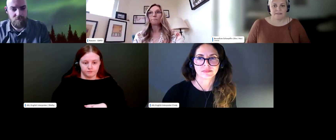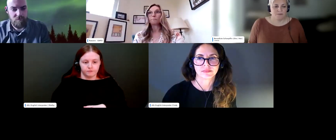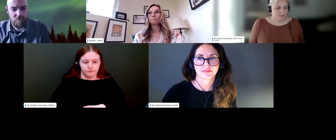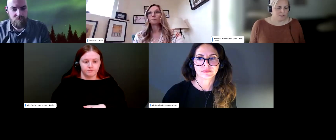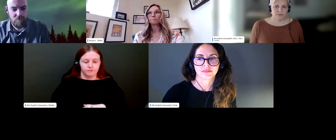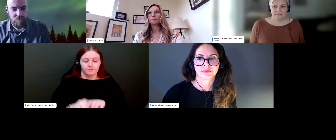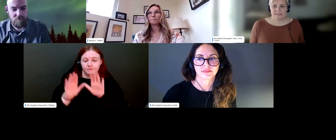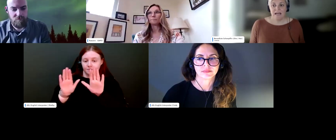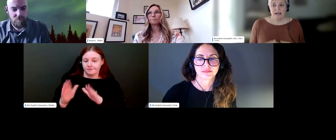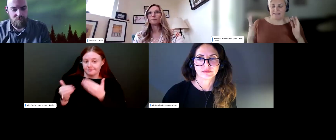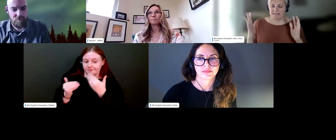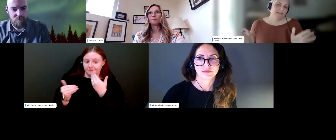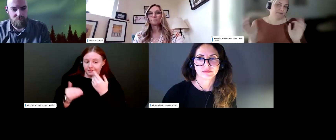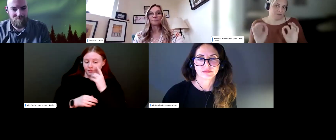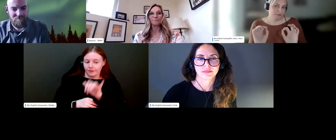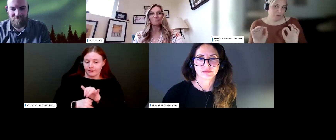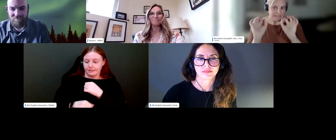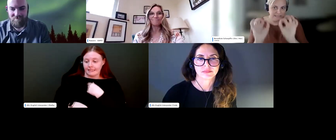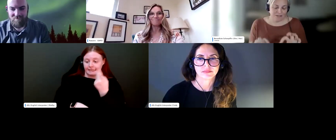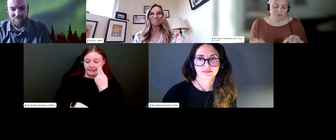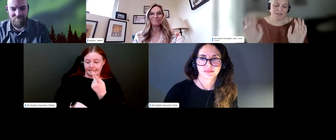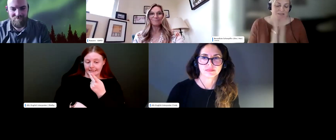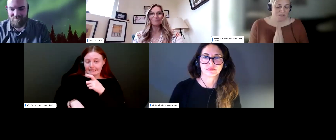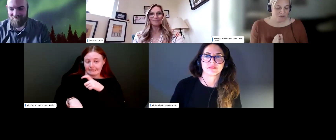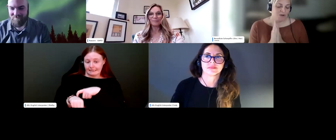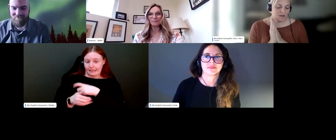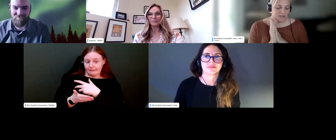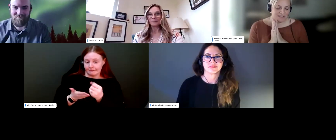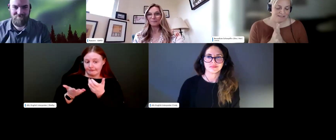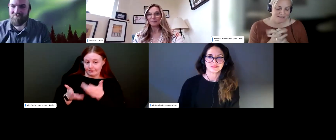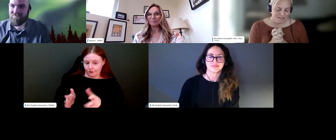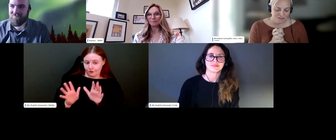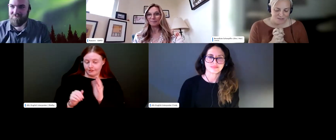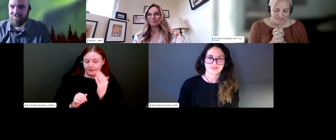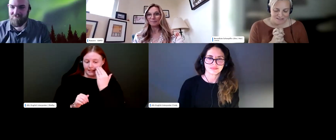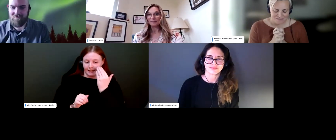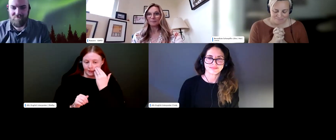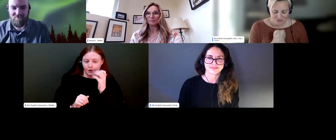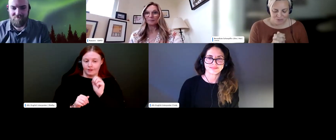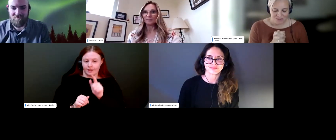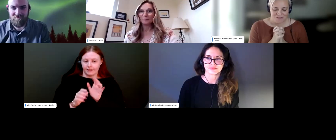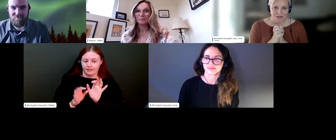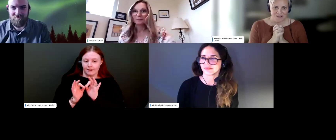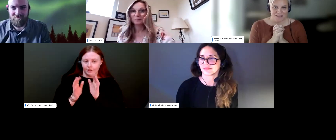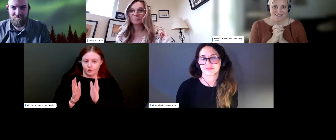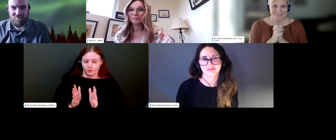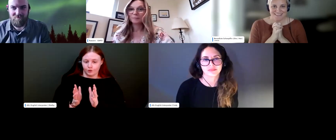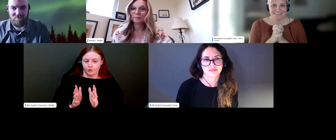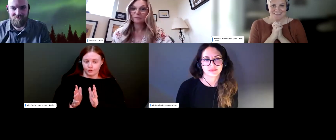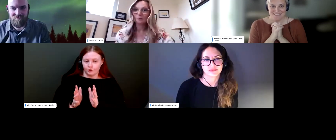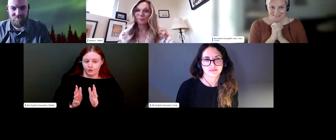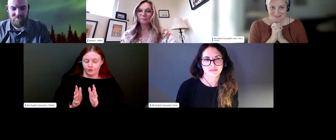Fantastic. Thank you so much for this. I see that we're going slightly over time, and I know our ASL interpreters